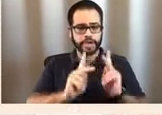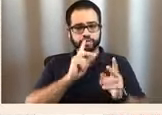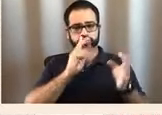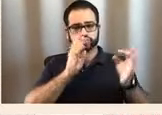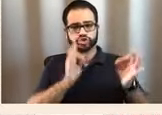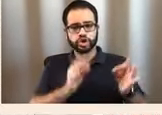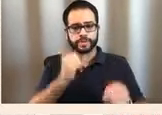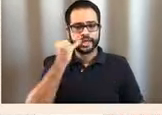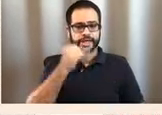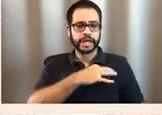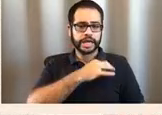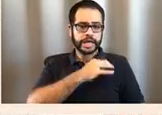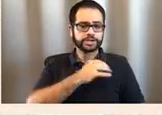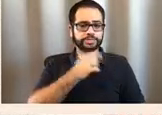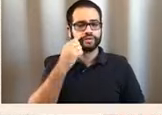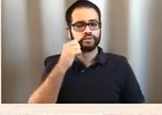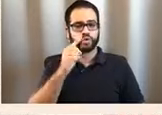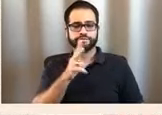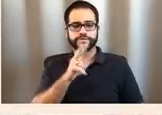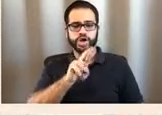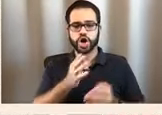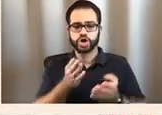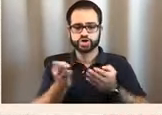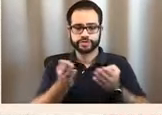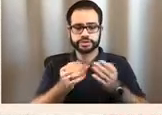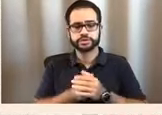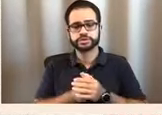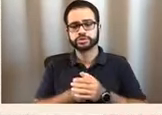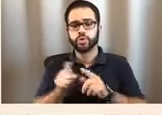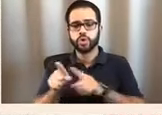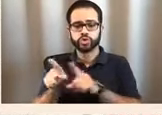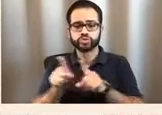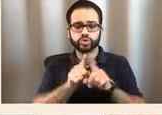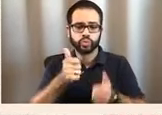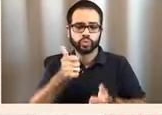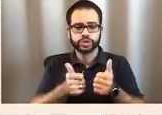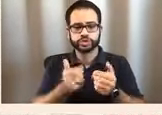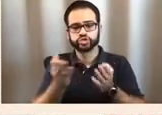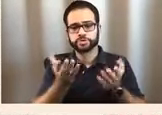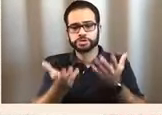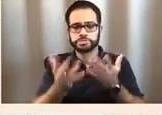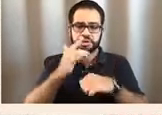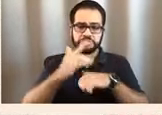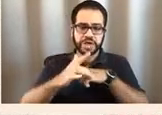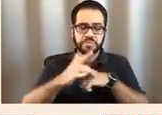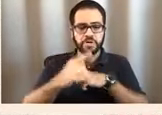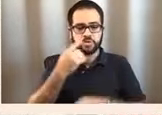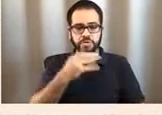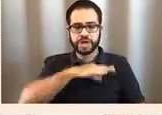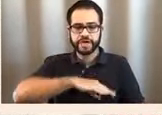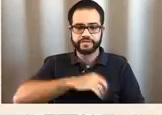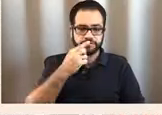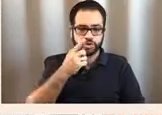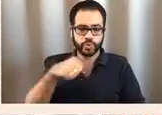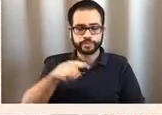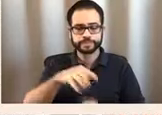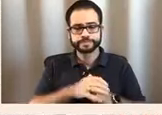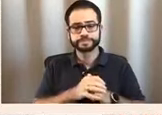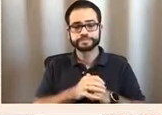services and what services may be of benefit. VR services are individualized. The